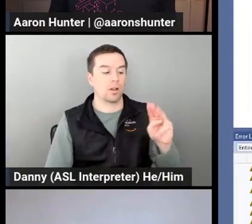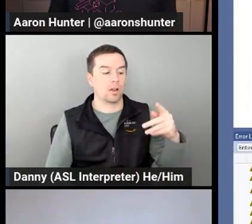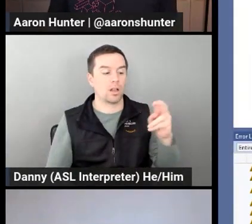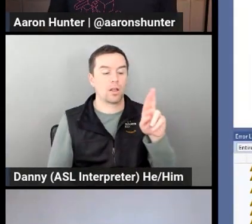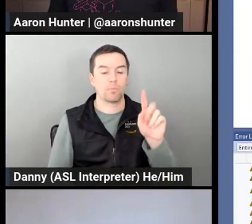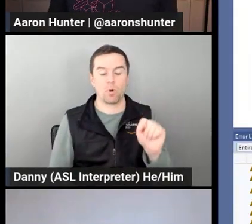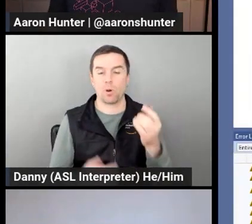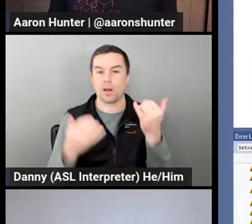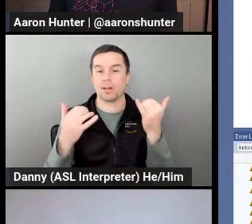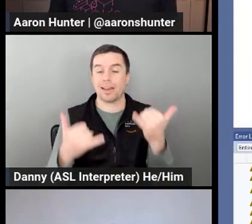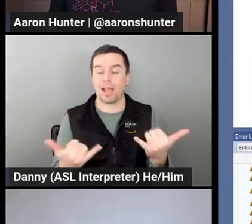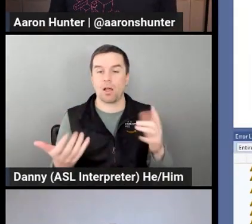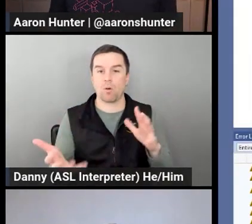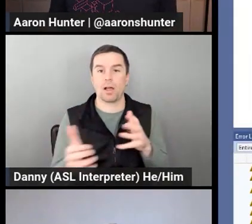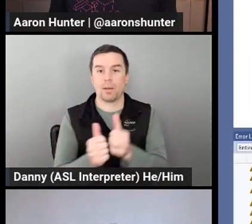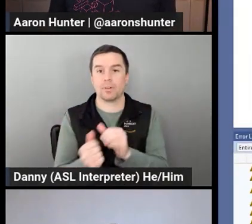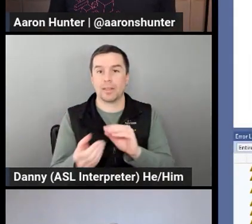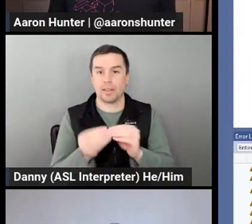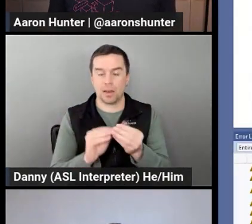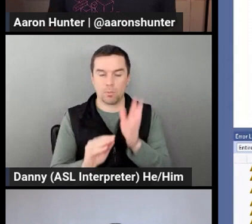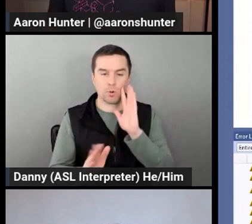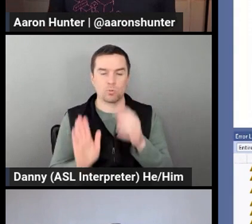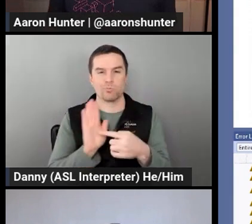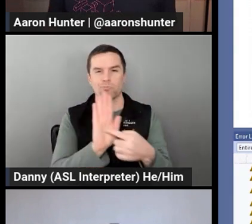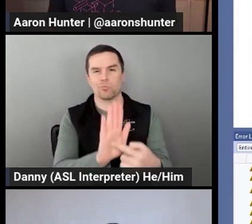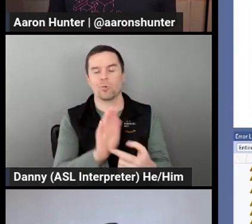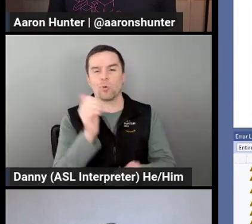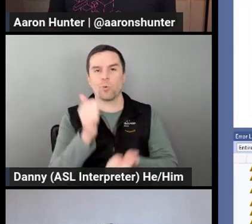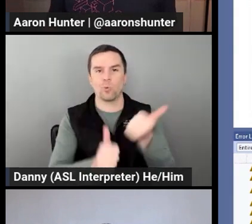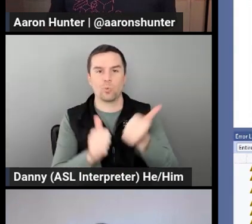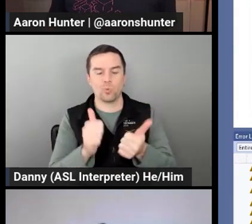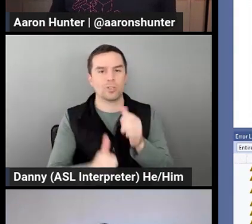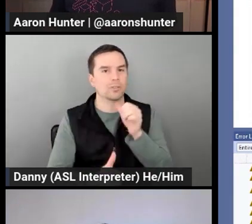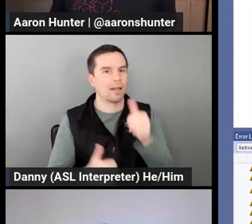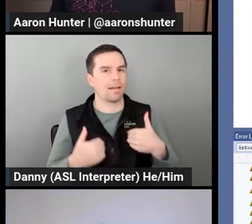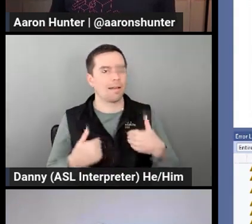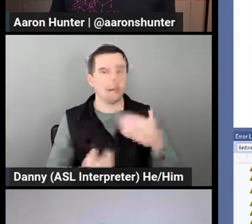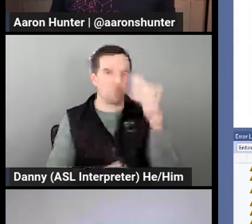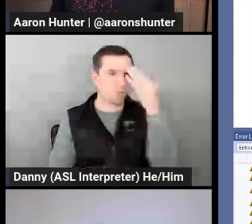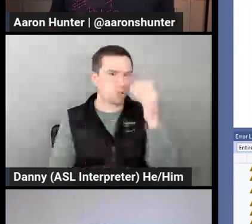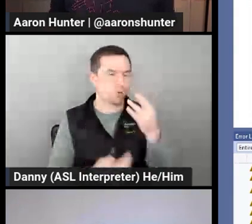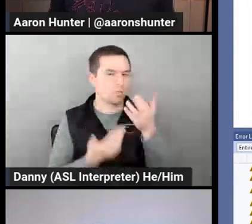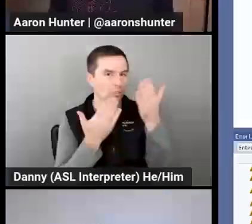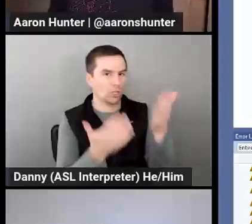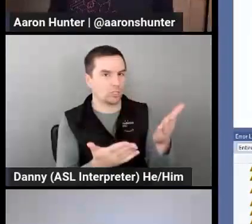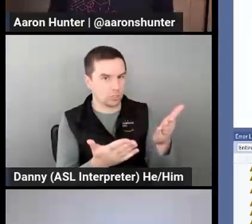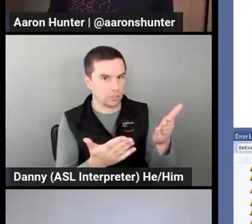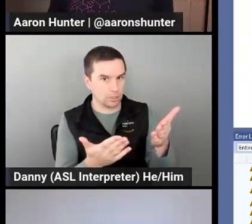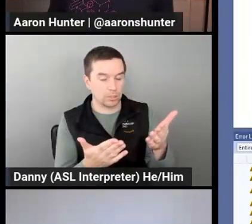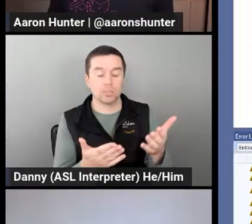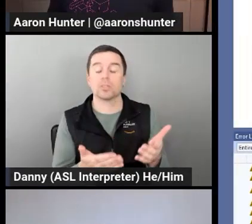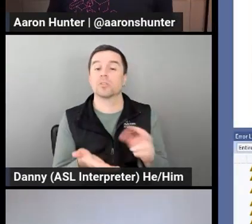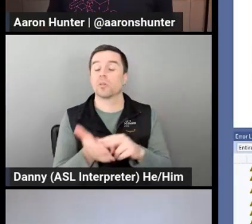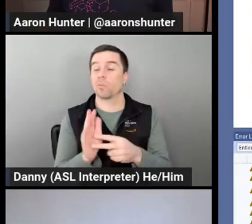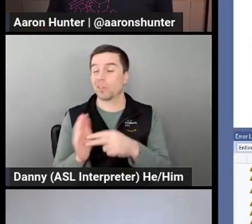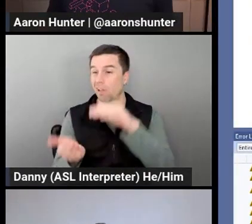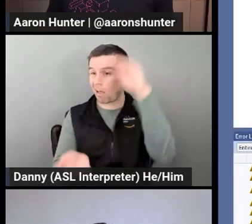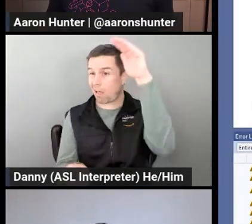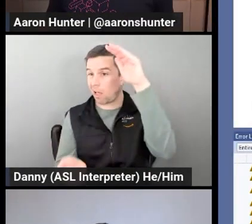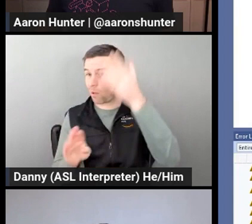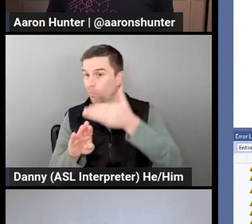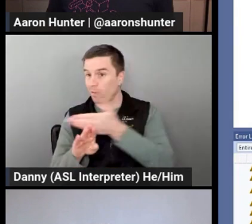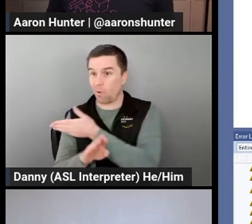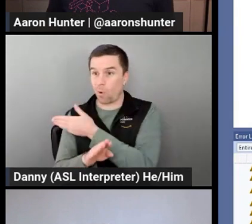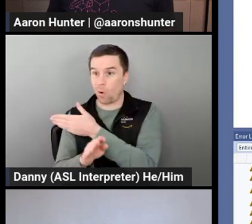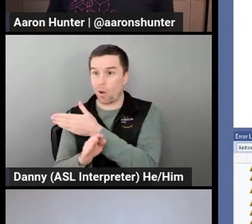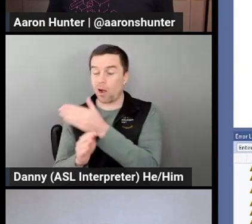ones where it doesn't have the knowledge or suggestion to do so. So now you only get a smaller subset of the packages where you have to sort